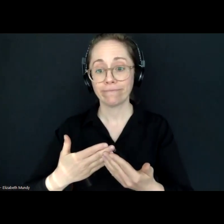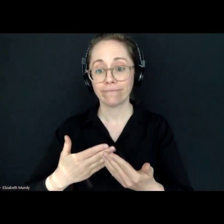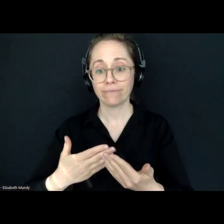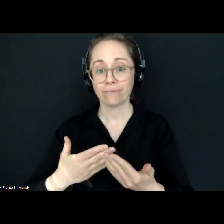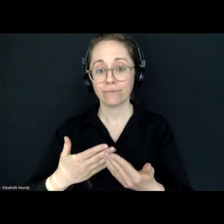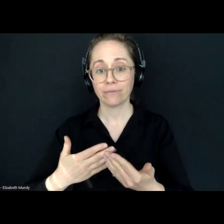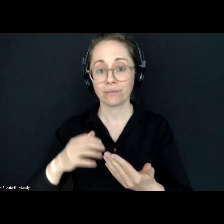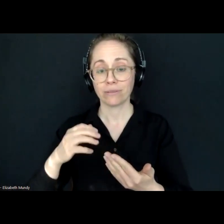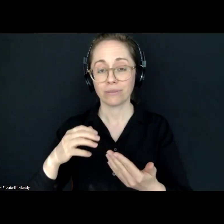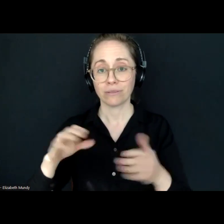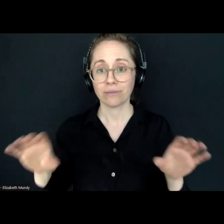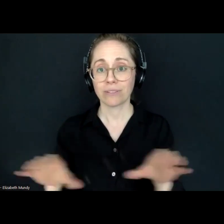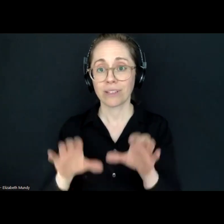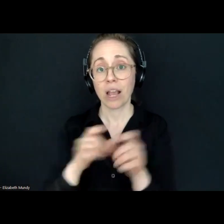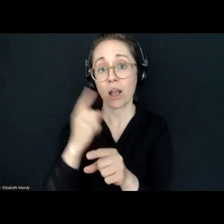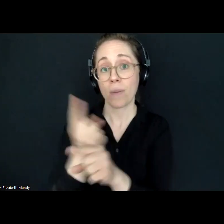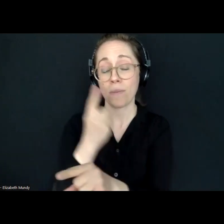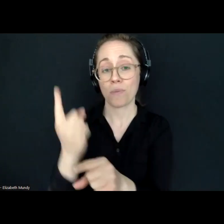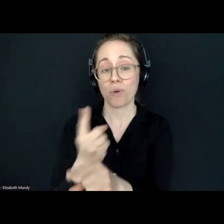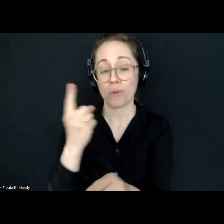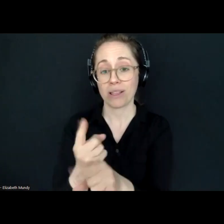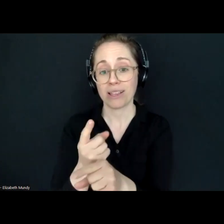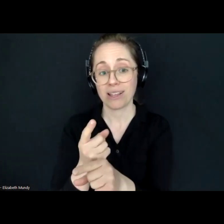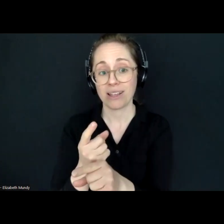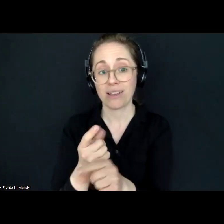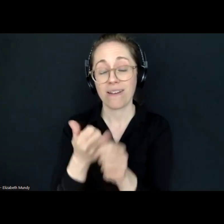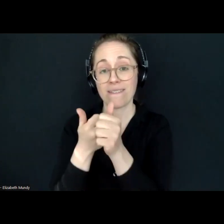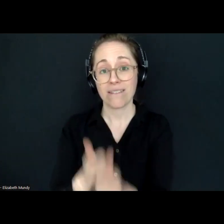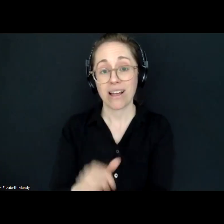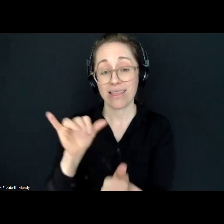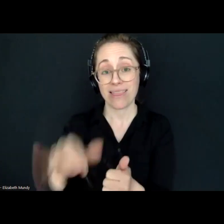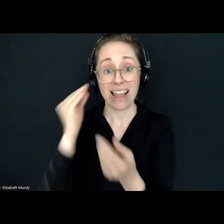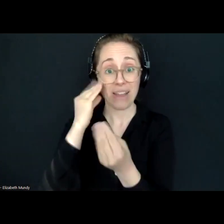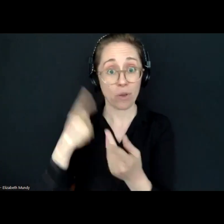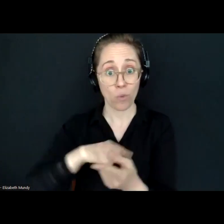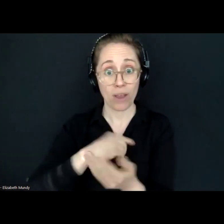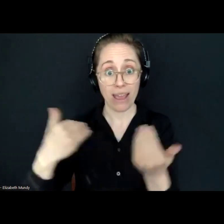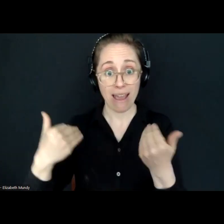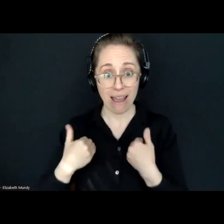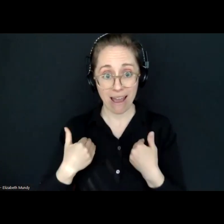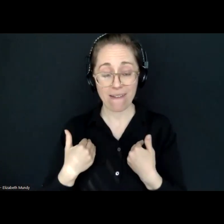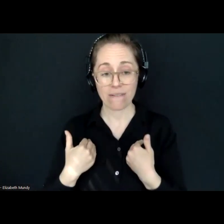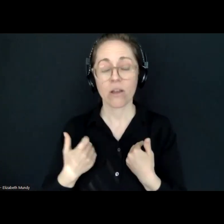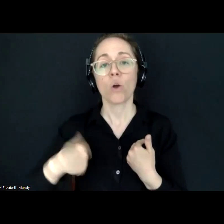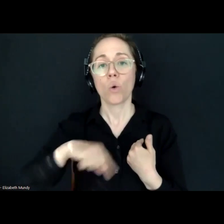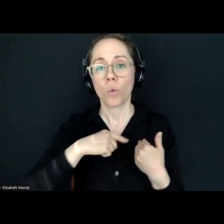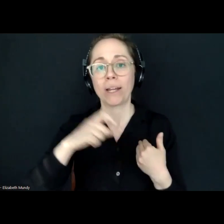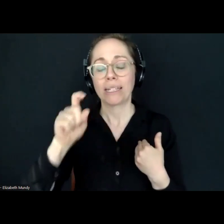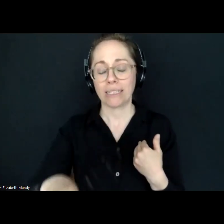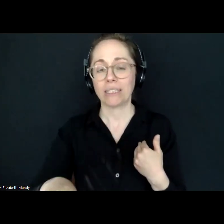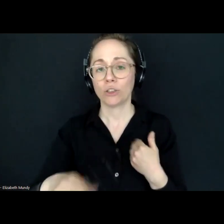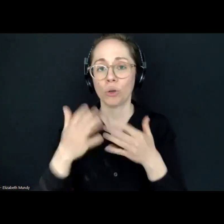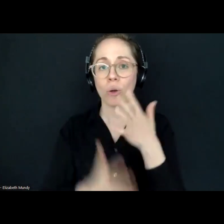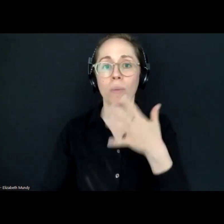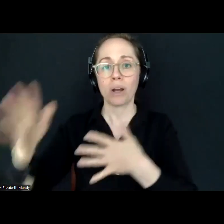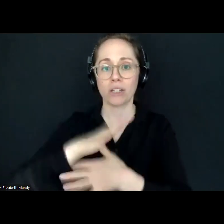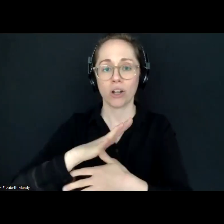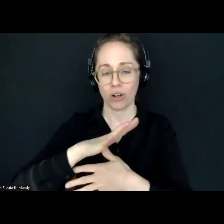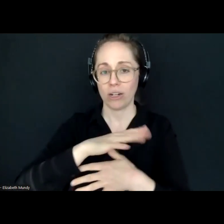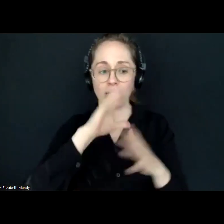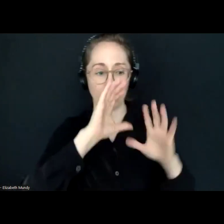act appropriately based on the information that we have, that we continue to prioritize the most